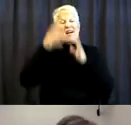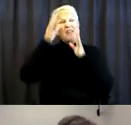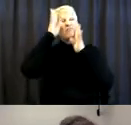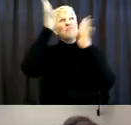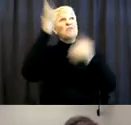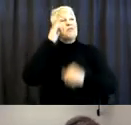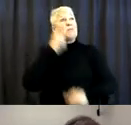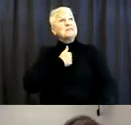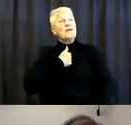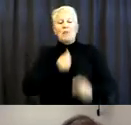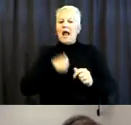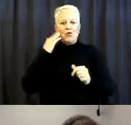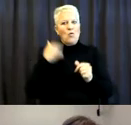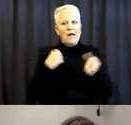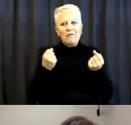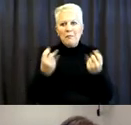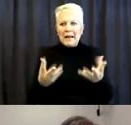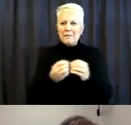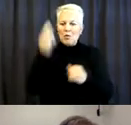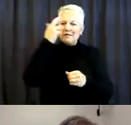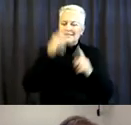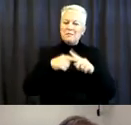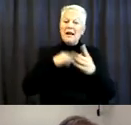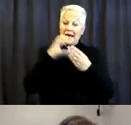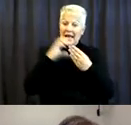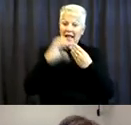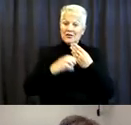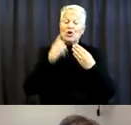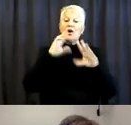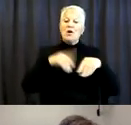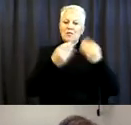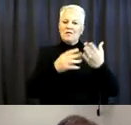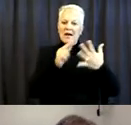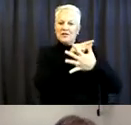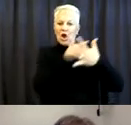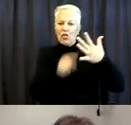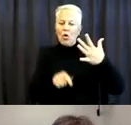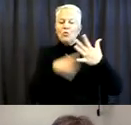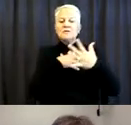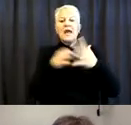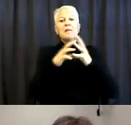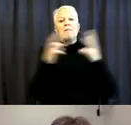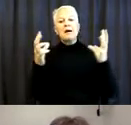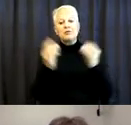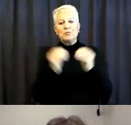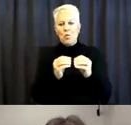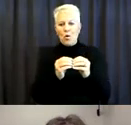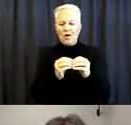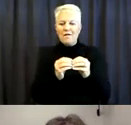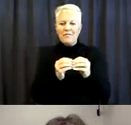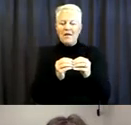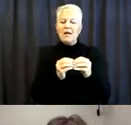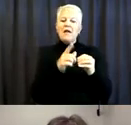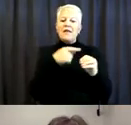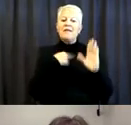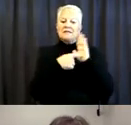and I know there's a lot more reasons, but a calendar provides that and much, much more. There's a sample